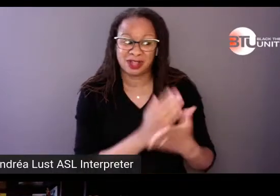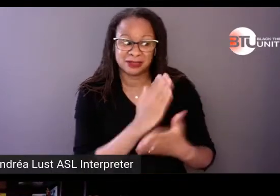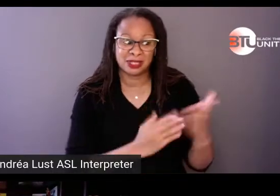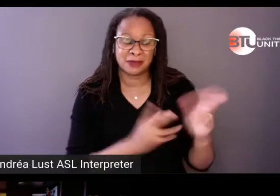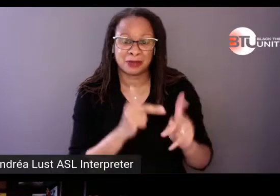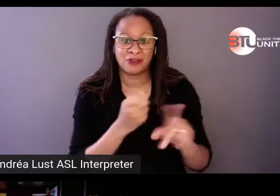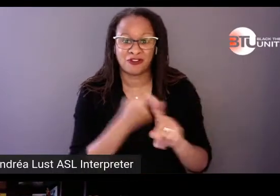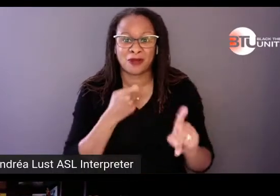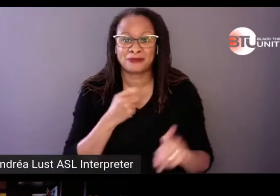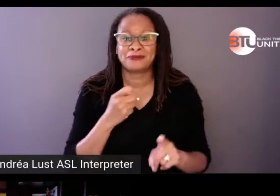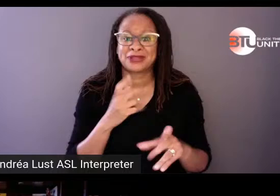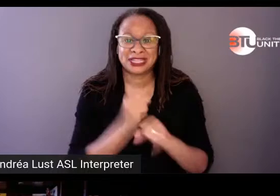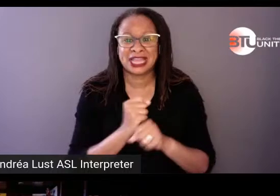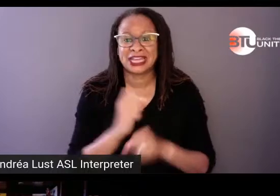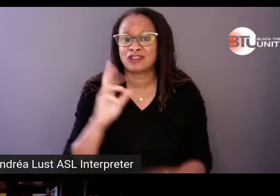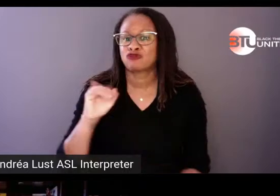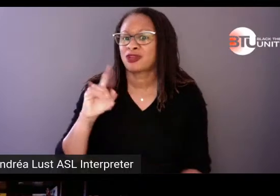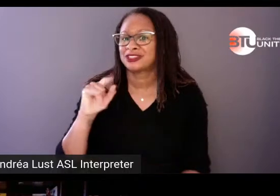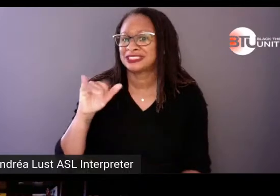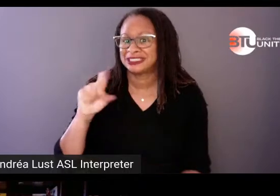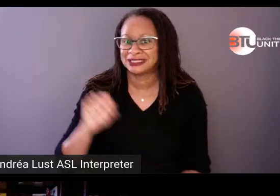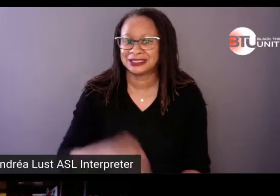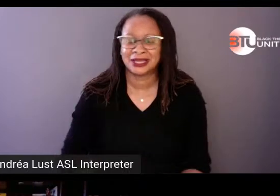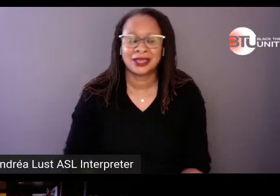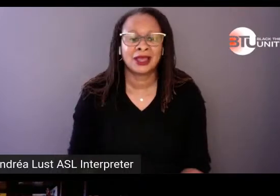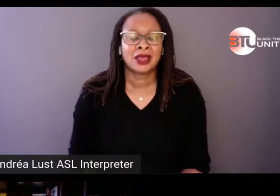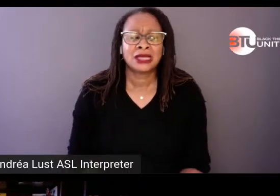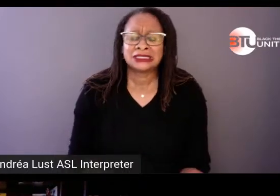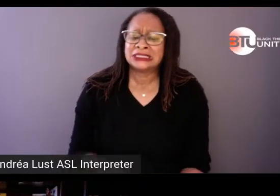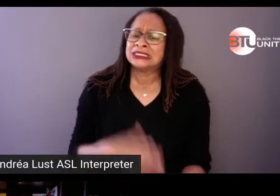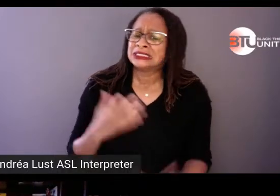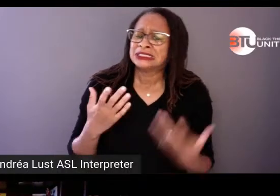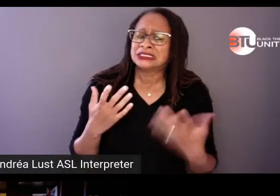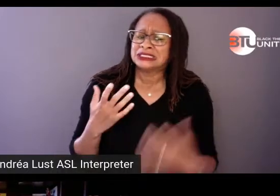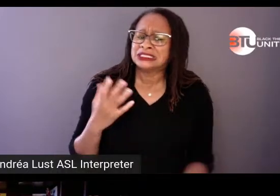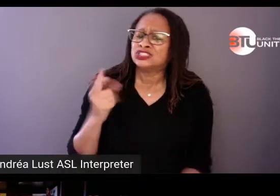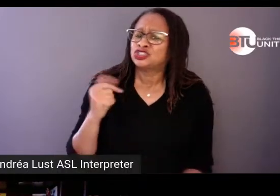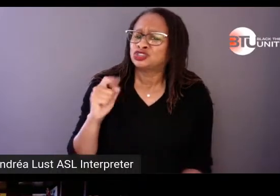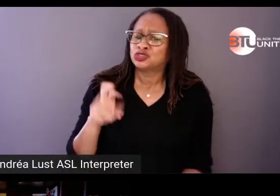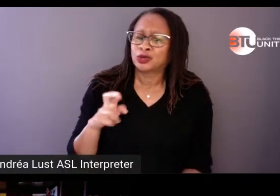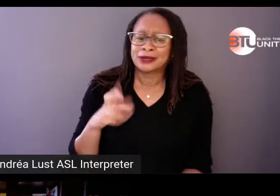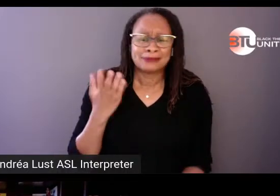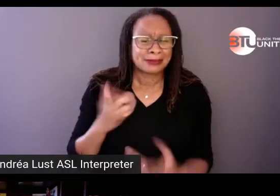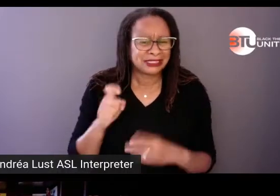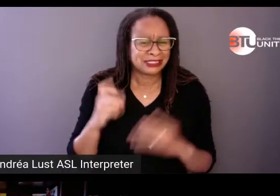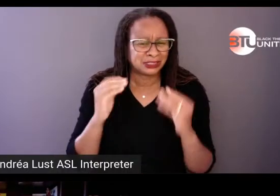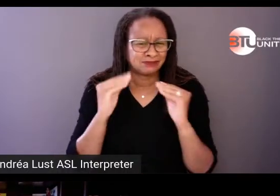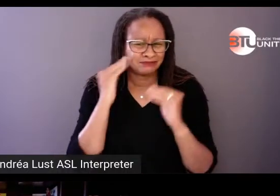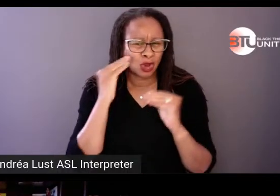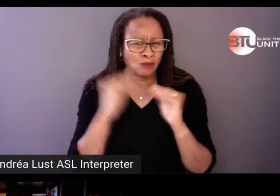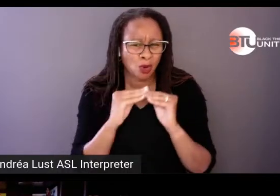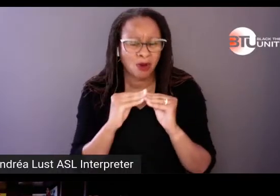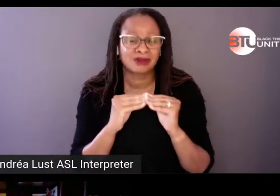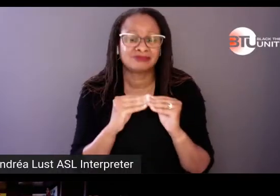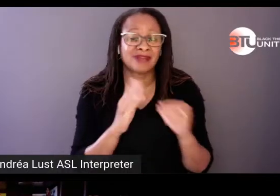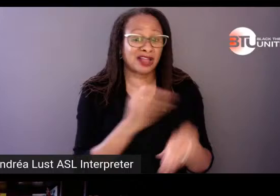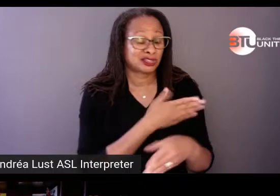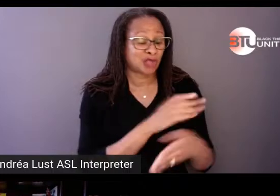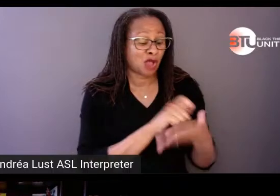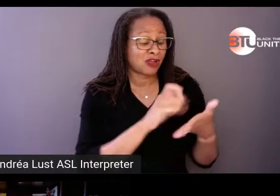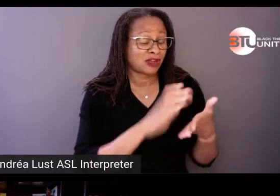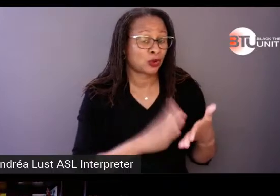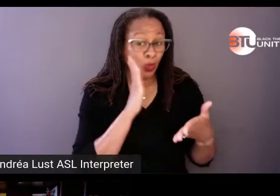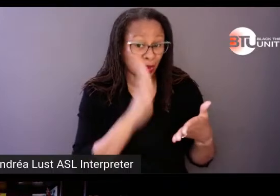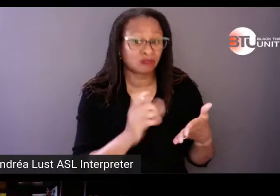I might need to know a little bit more in terms of how they're contributing, because often a songwriter will write a song,